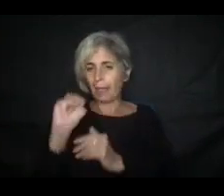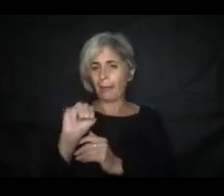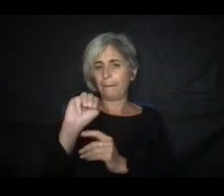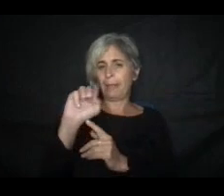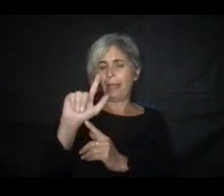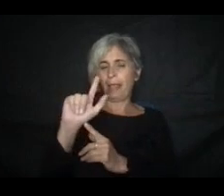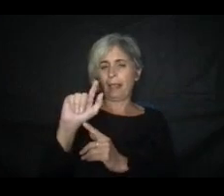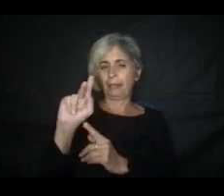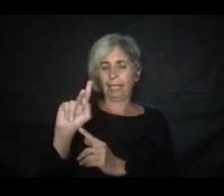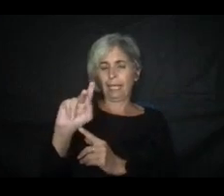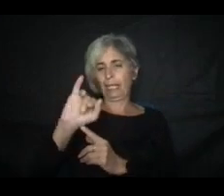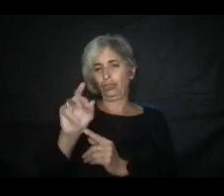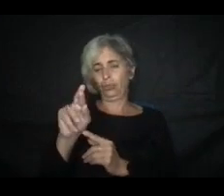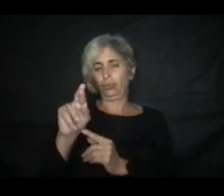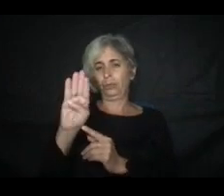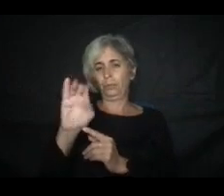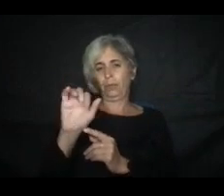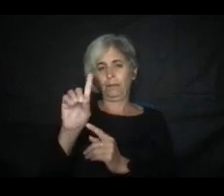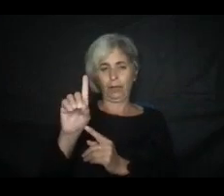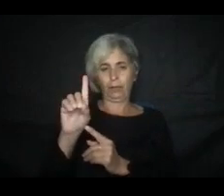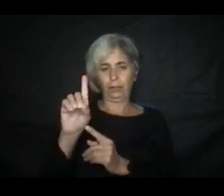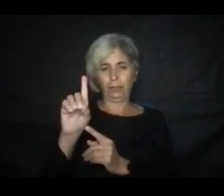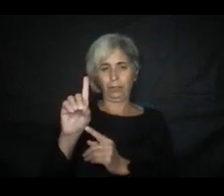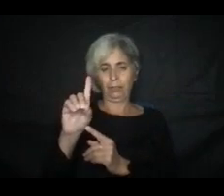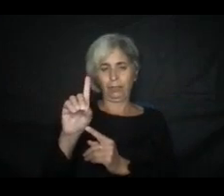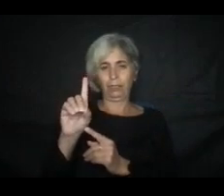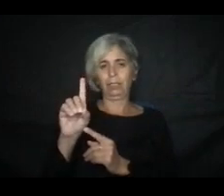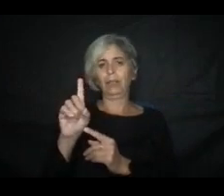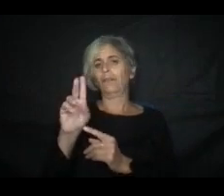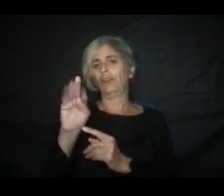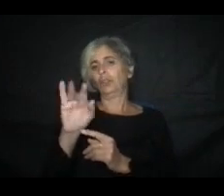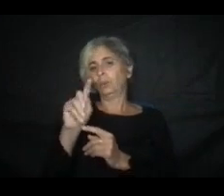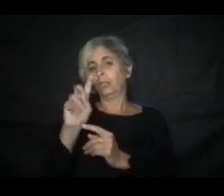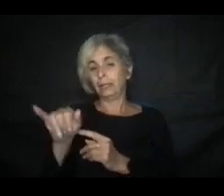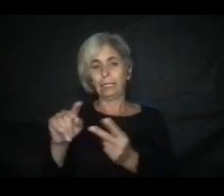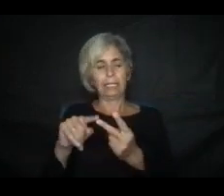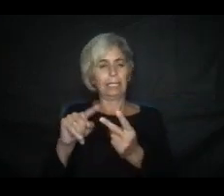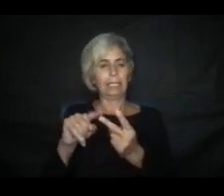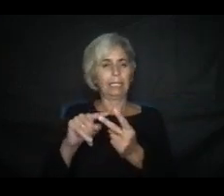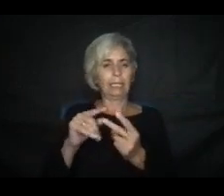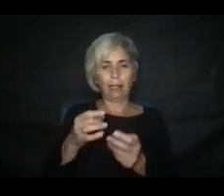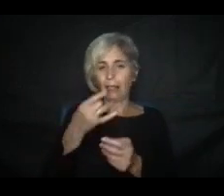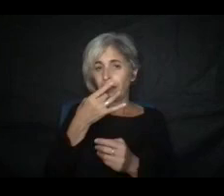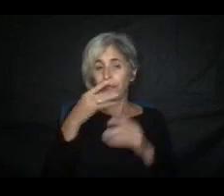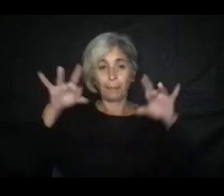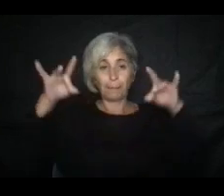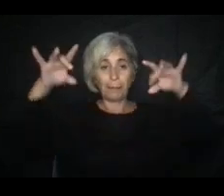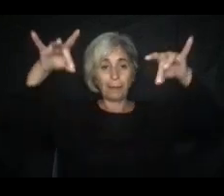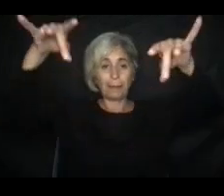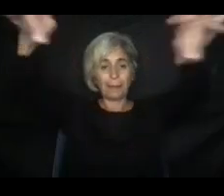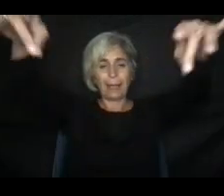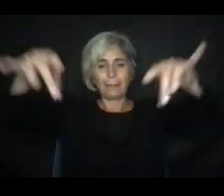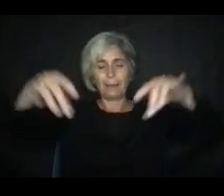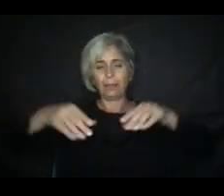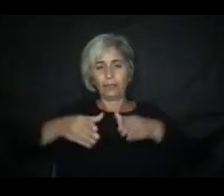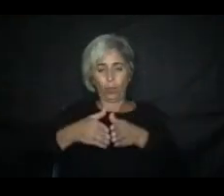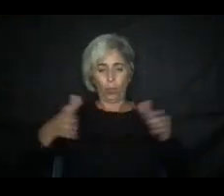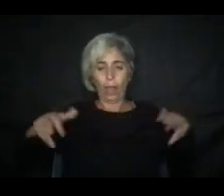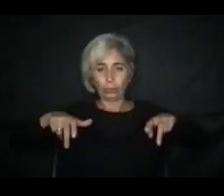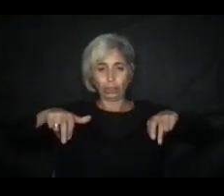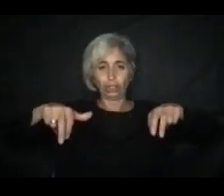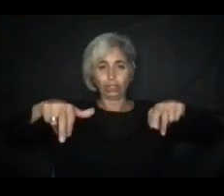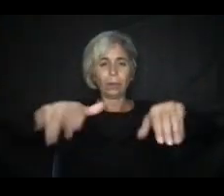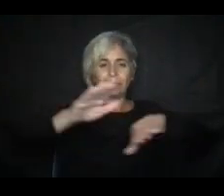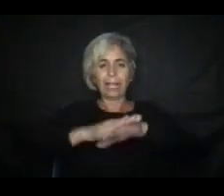Boulevard, which includes the undergrounding of utilities, the addition of lights, the addition of wider sidewalks, on-street